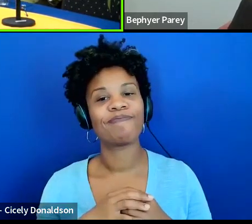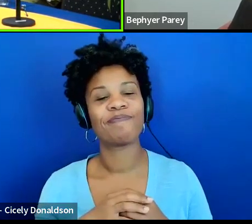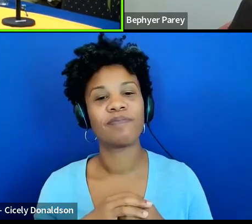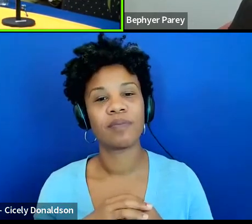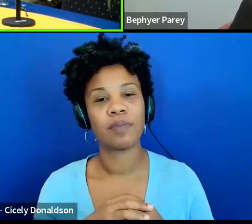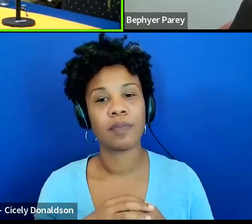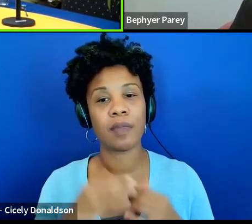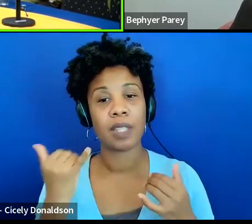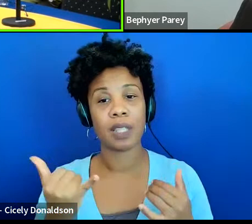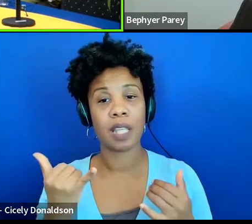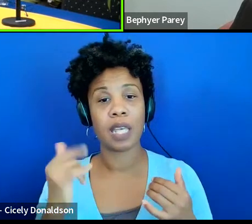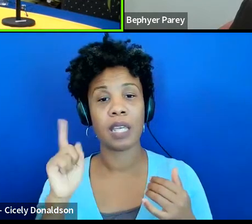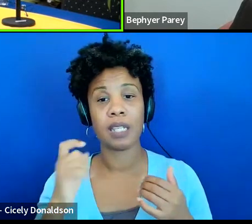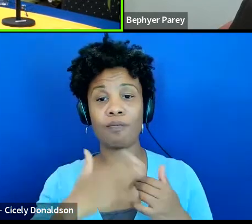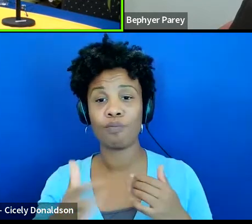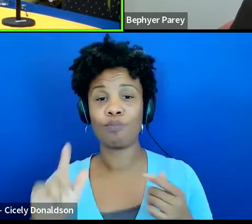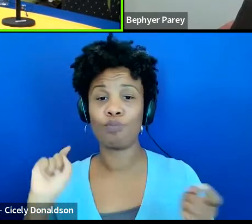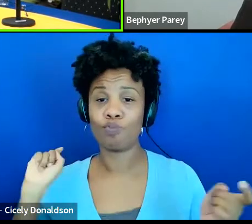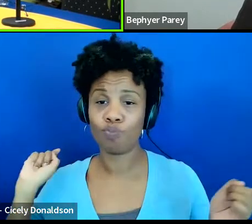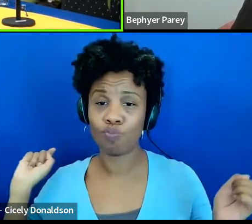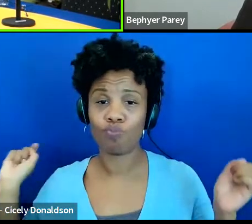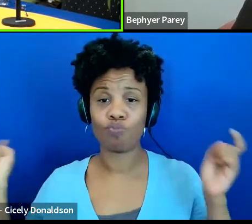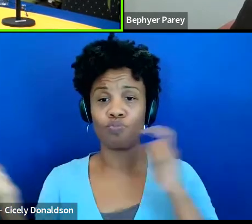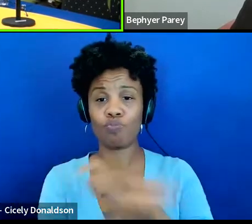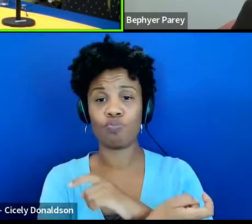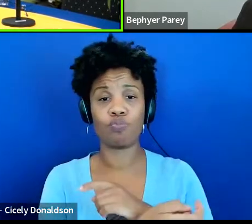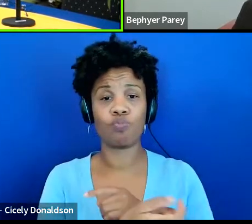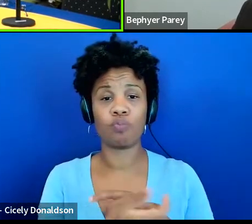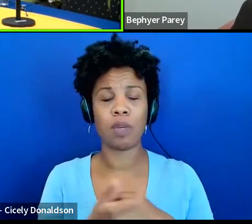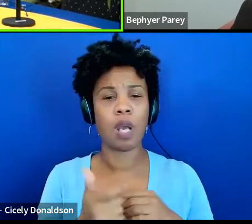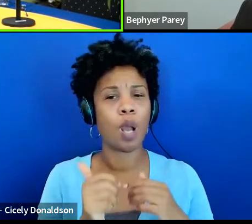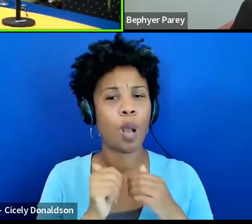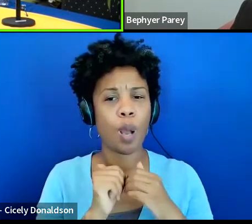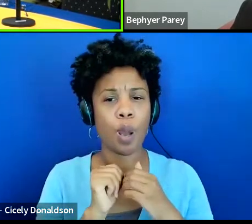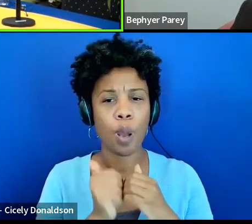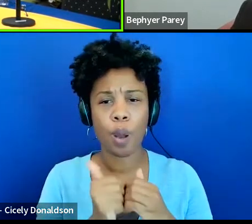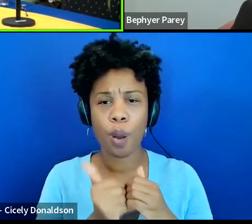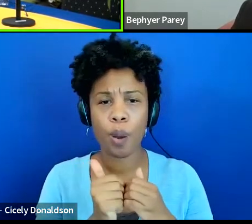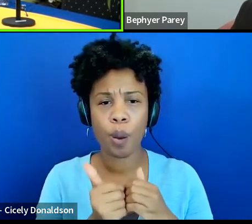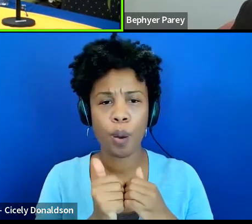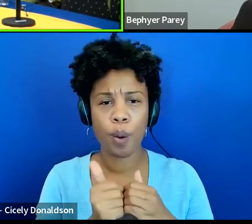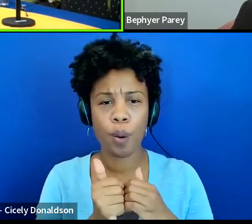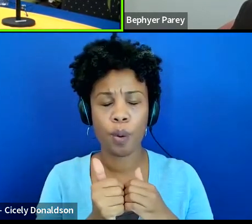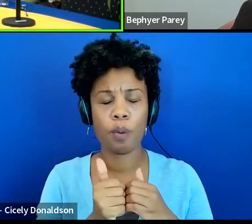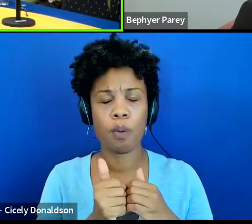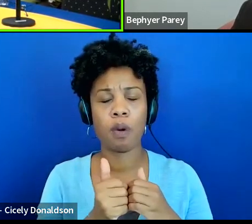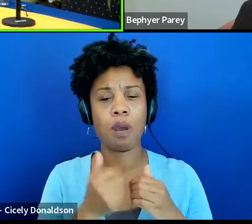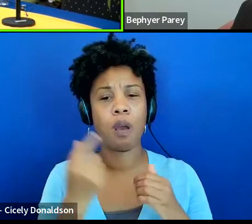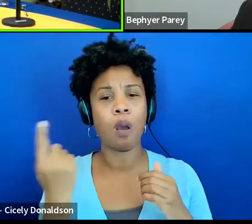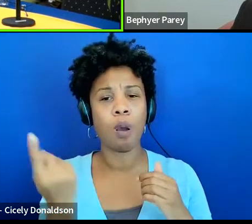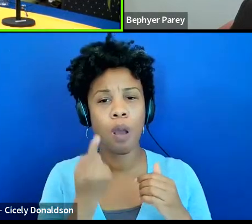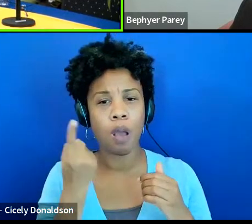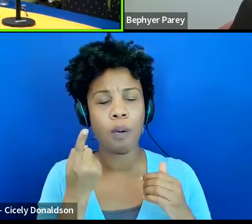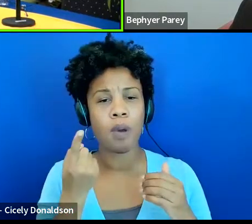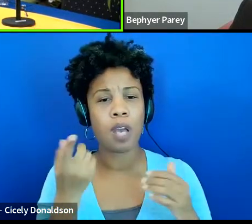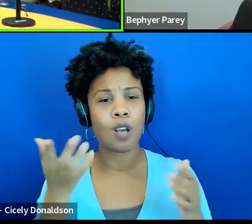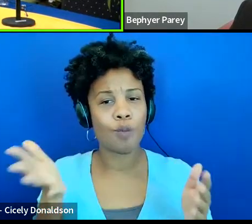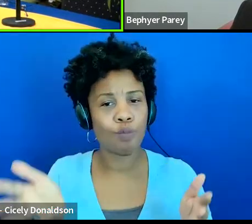revolution by presenting persons with disabilities in positive images